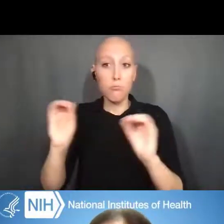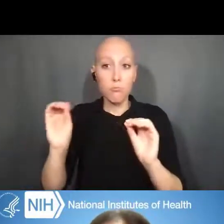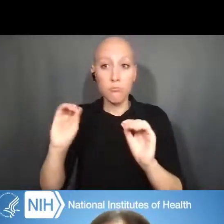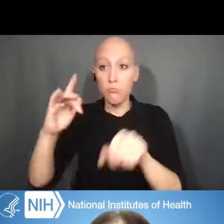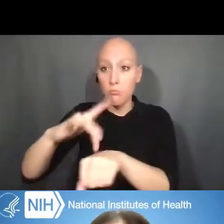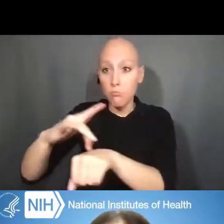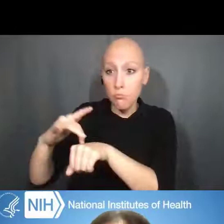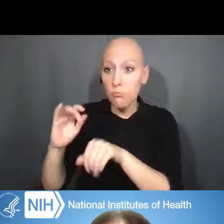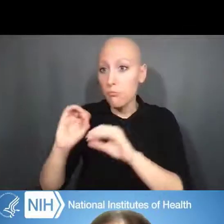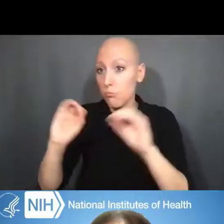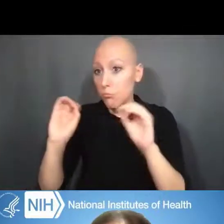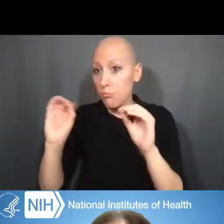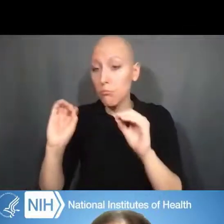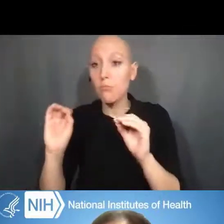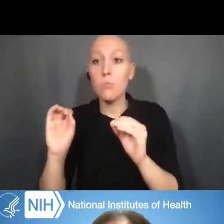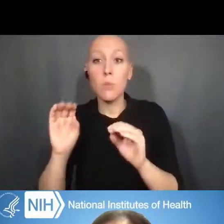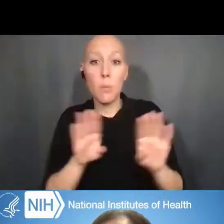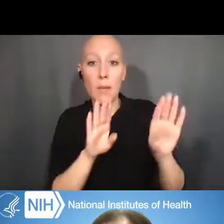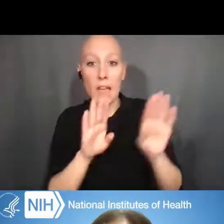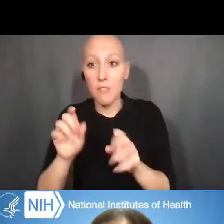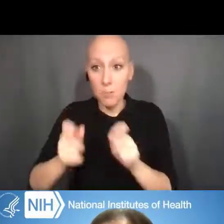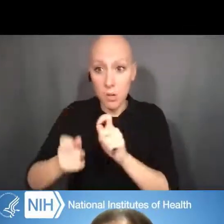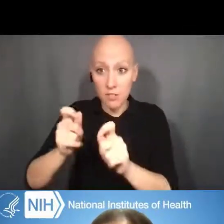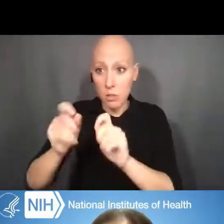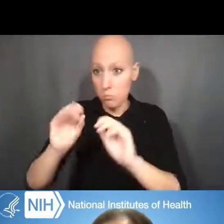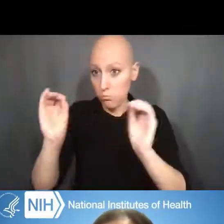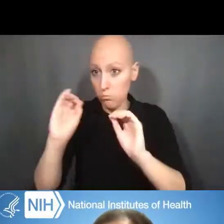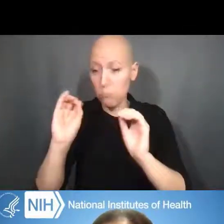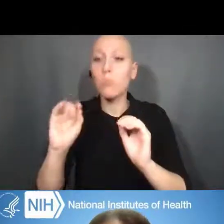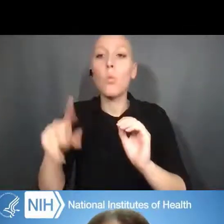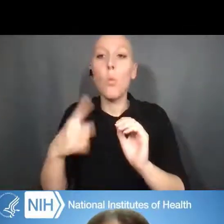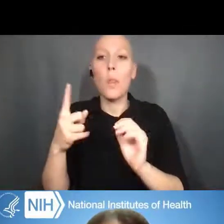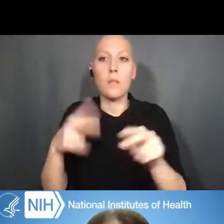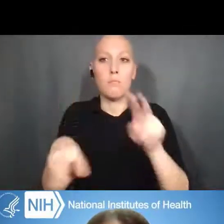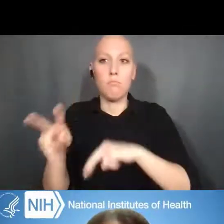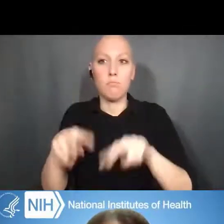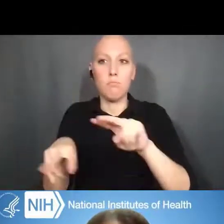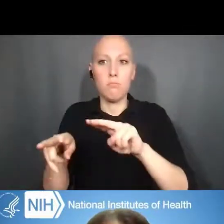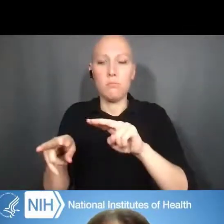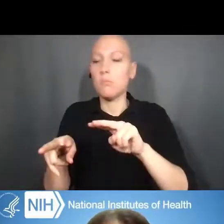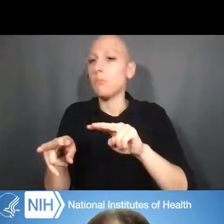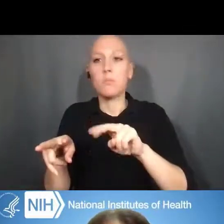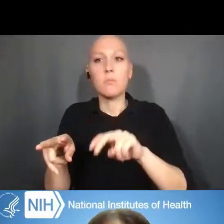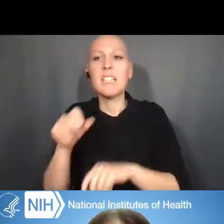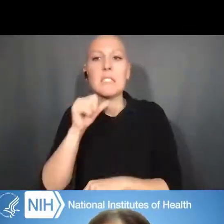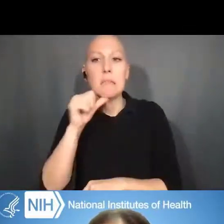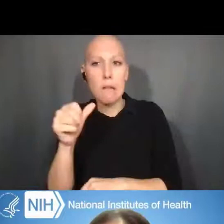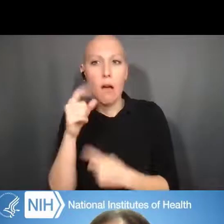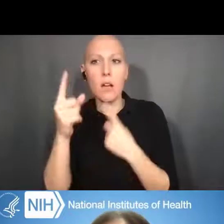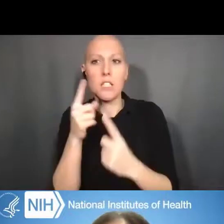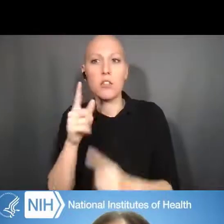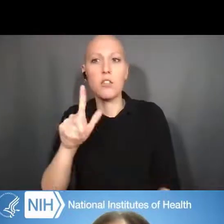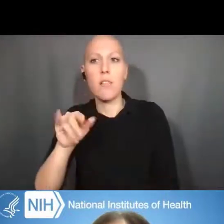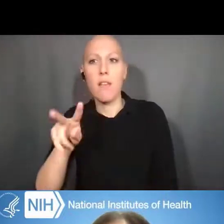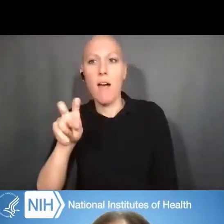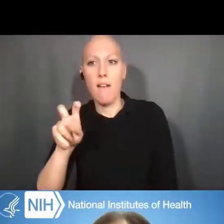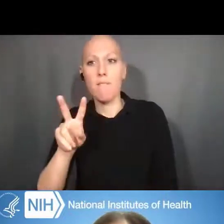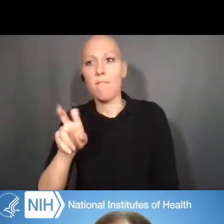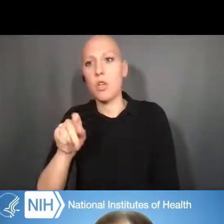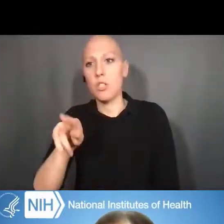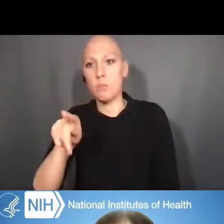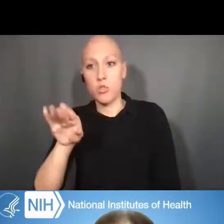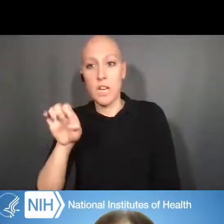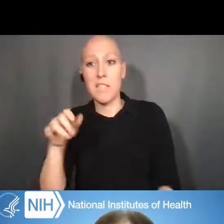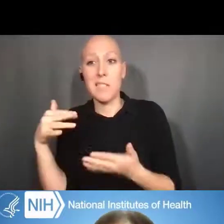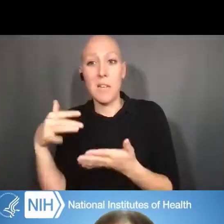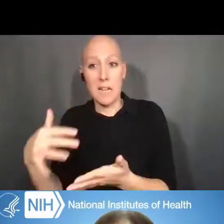not modify the behavior of the animal, it will not be considered a live vertebrate study. So there's a